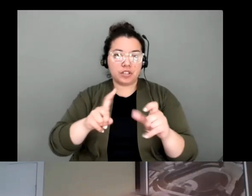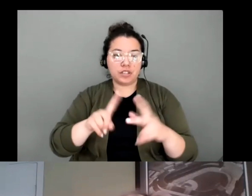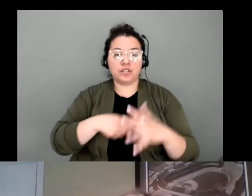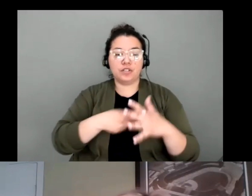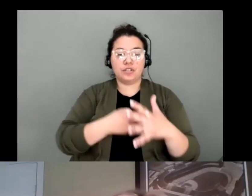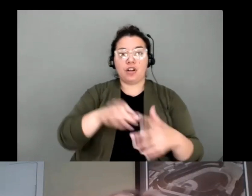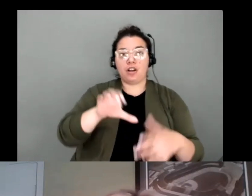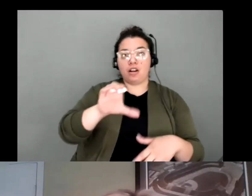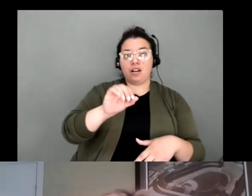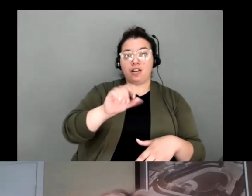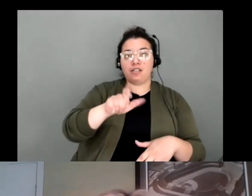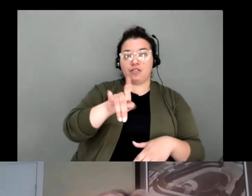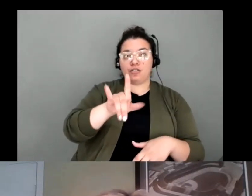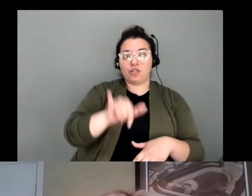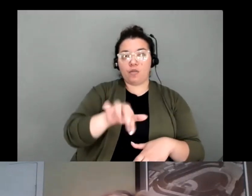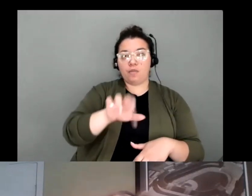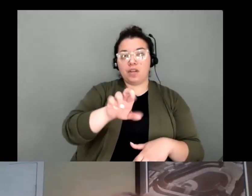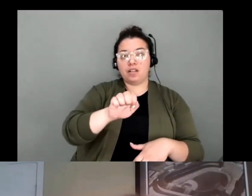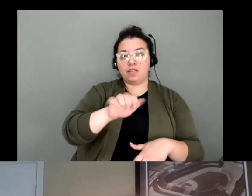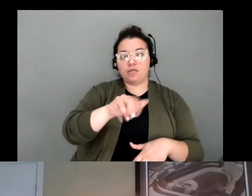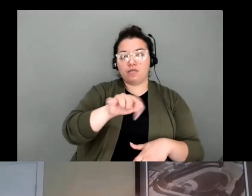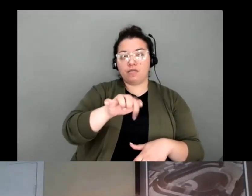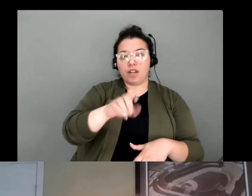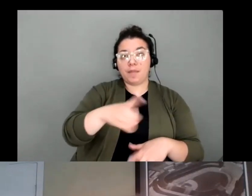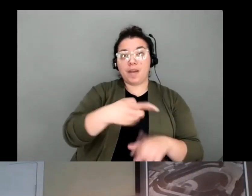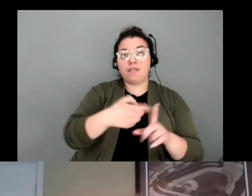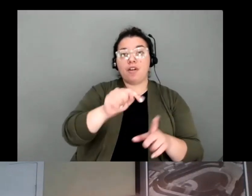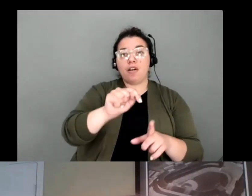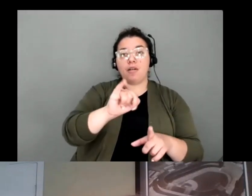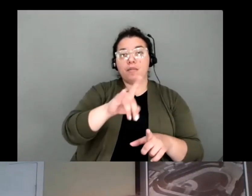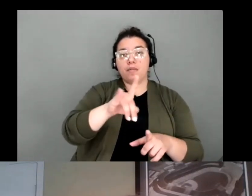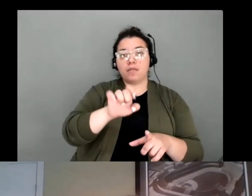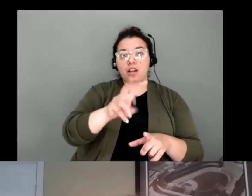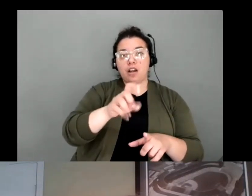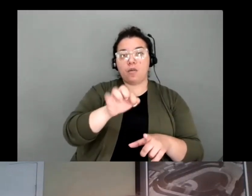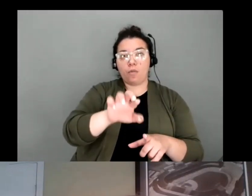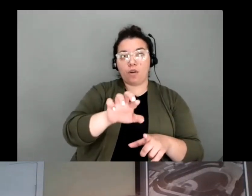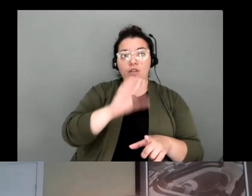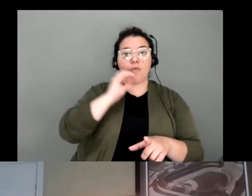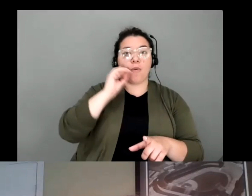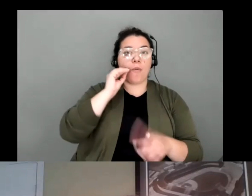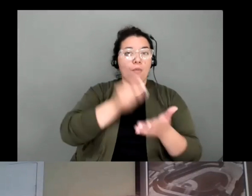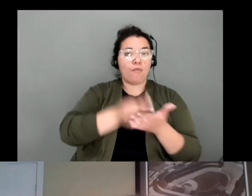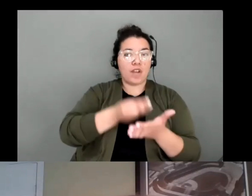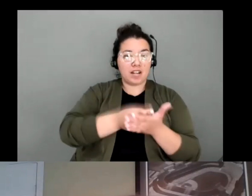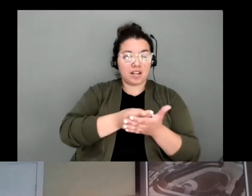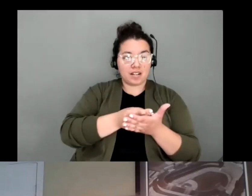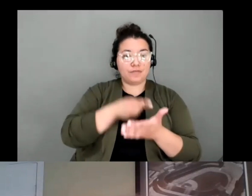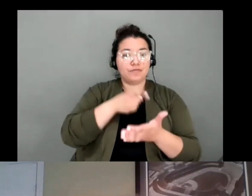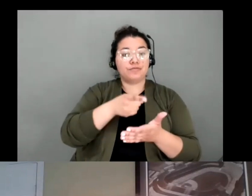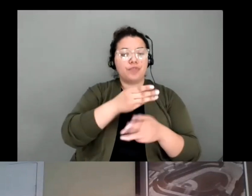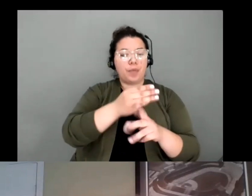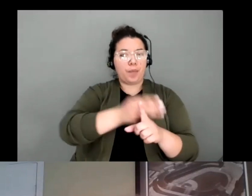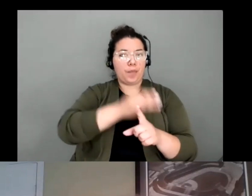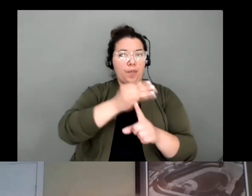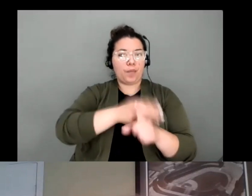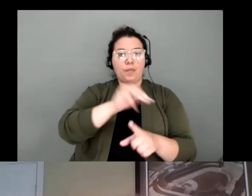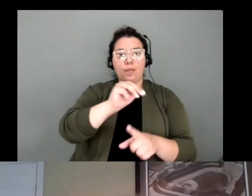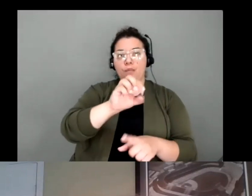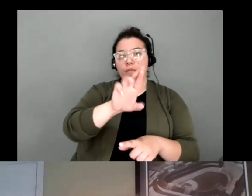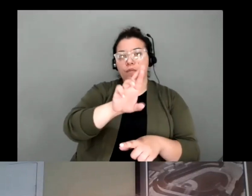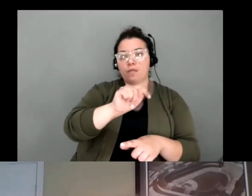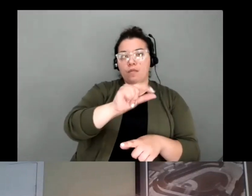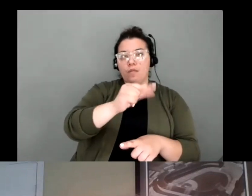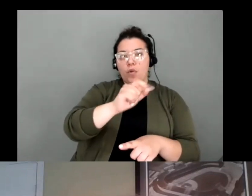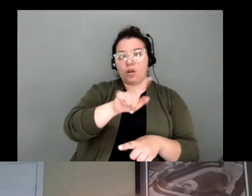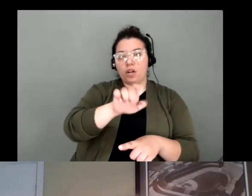Raymond from Tidewater Home Funding. So Colby, you are a mortgage lender, and why don't you give us a little